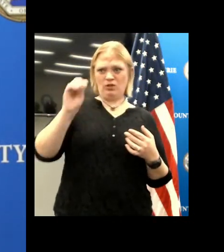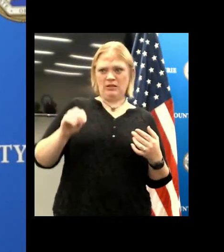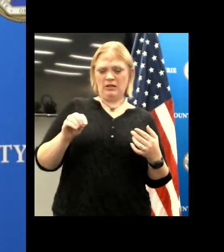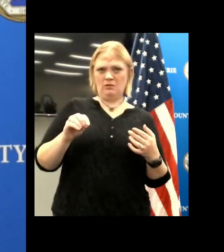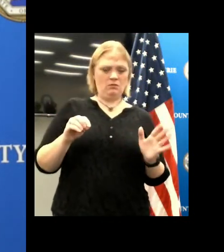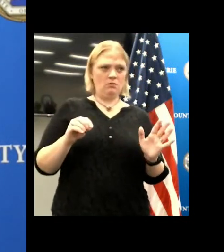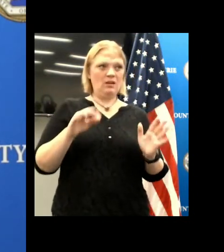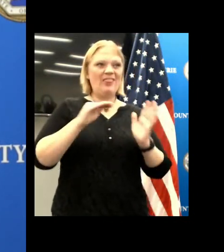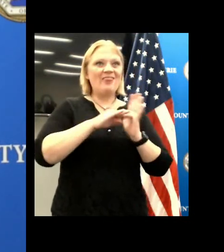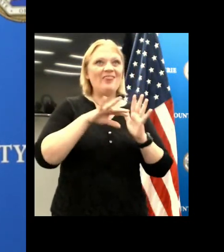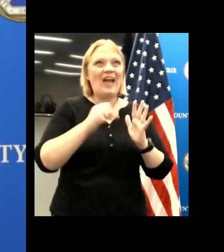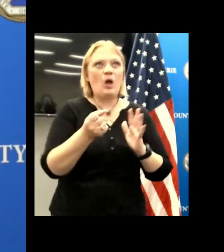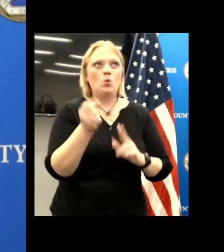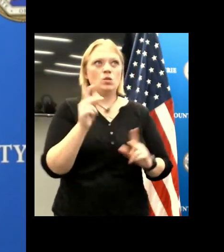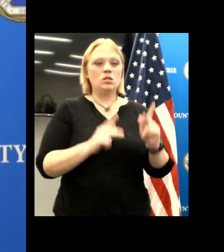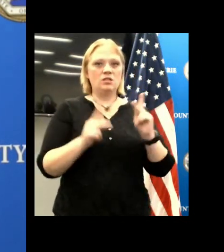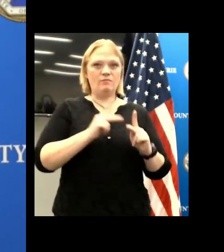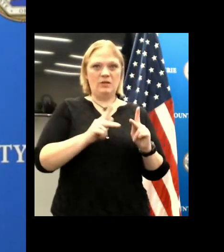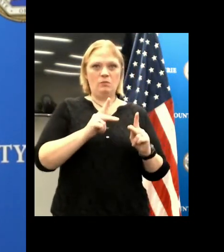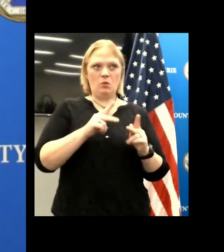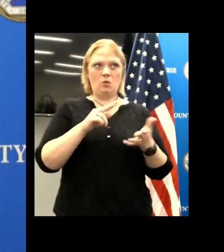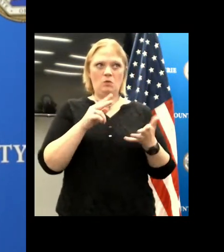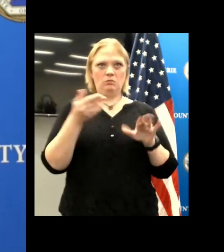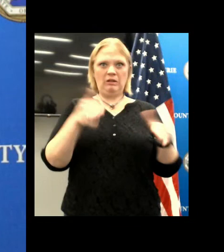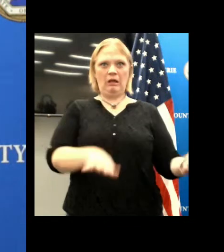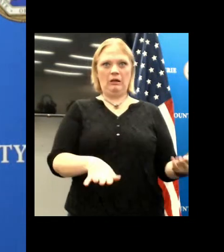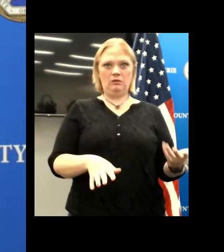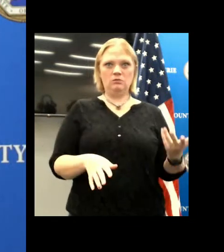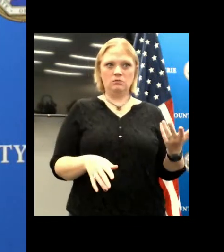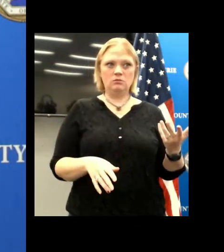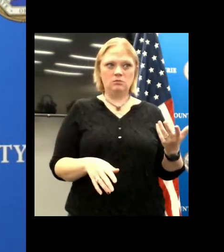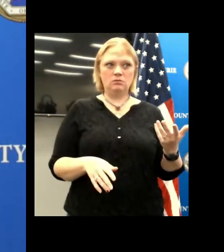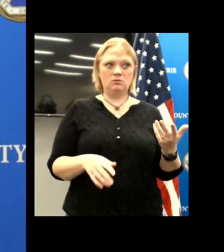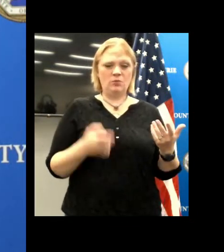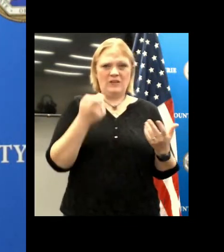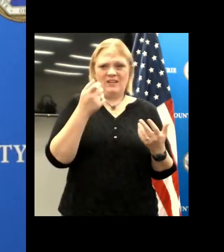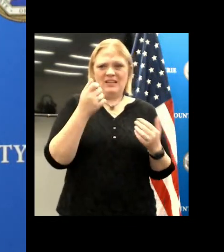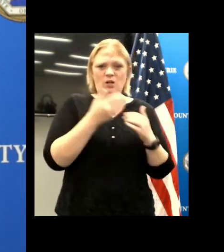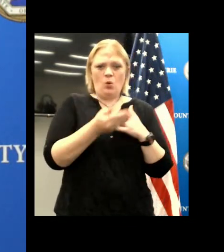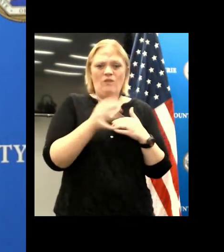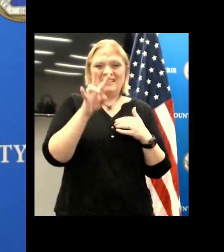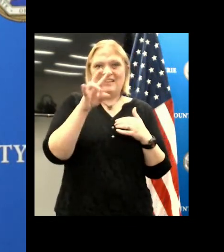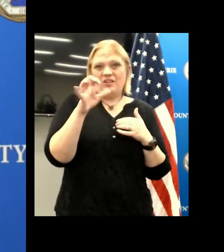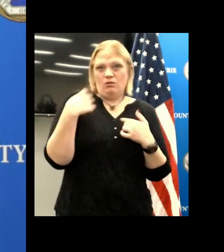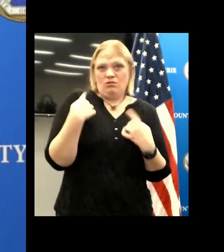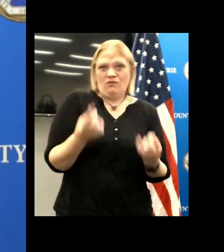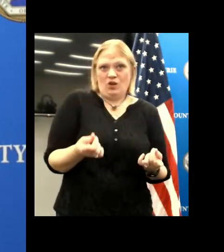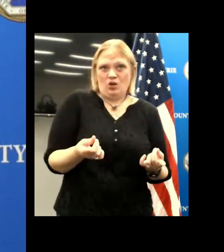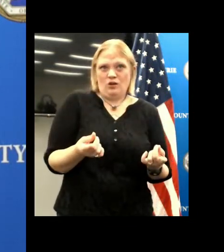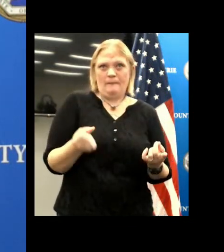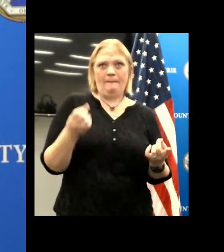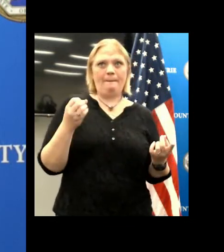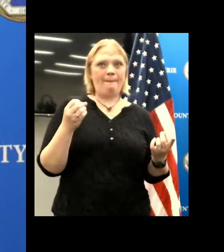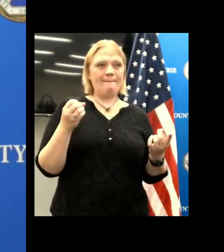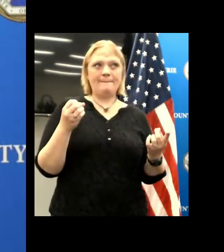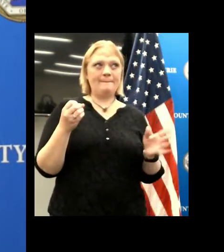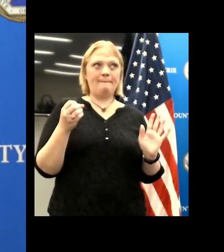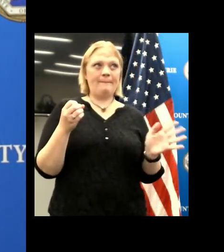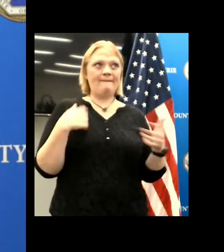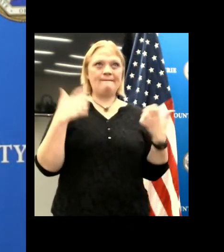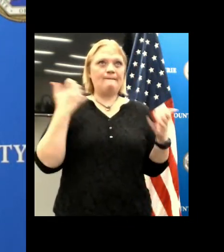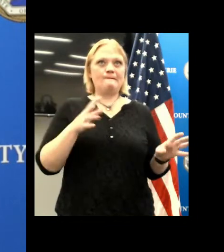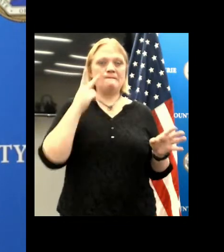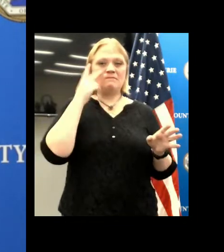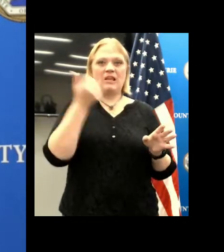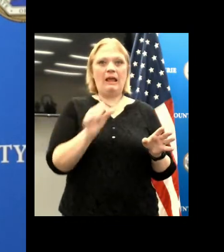that's thousands of people who will die. And we've had a little over 700 so far. So I don't want to